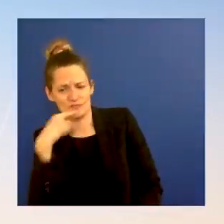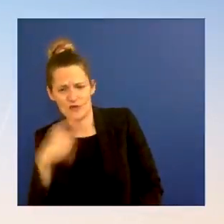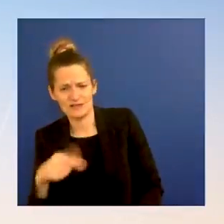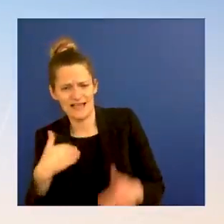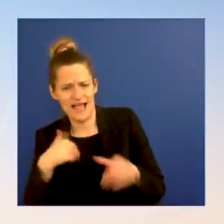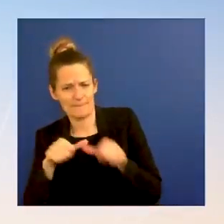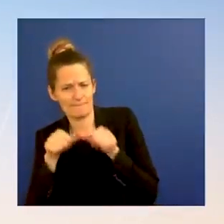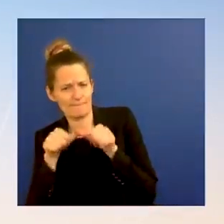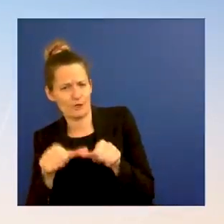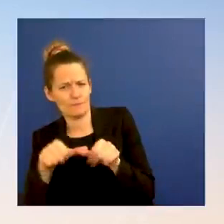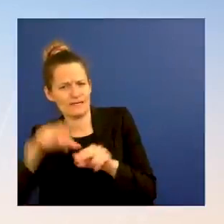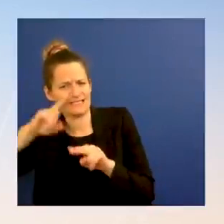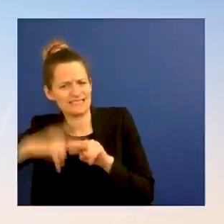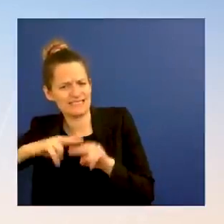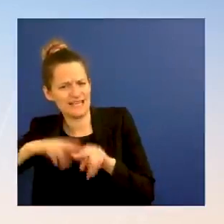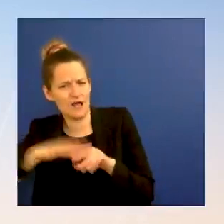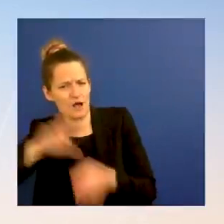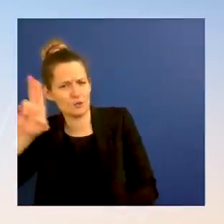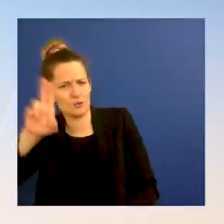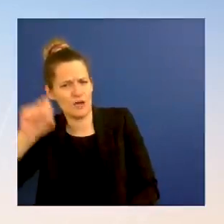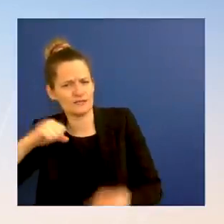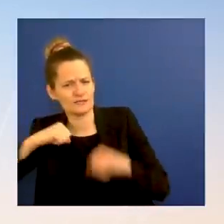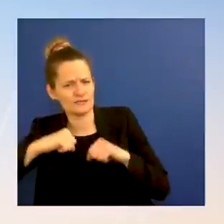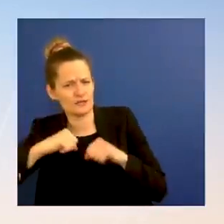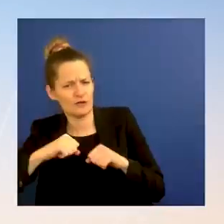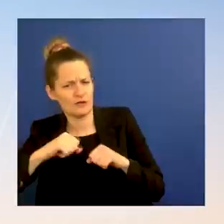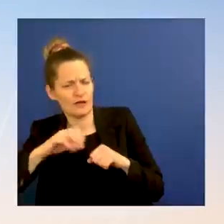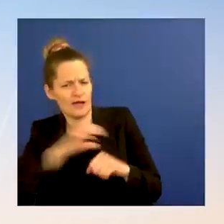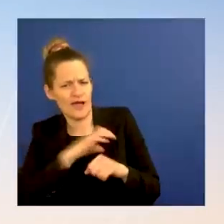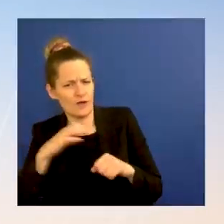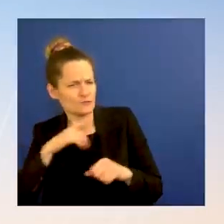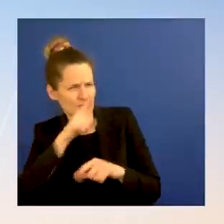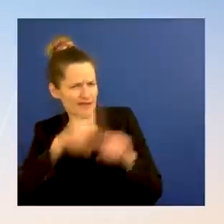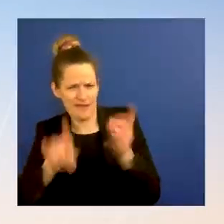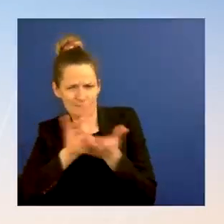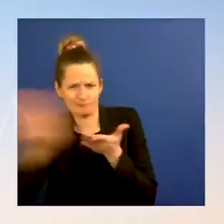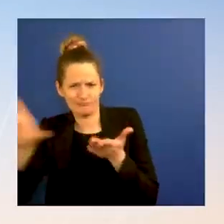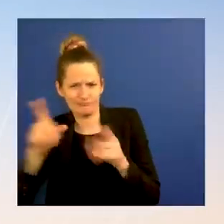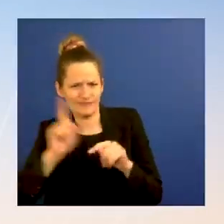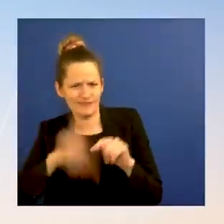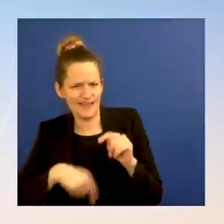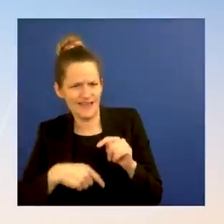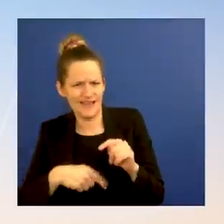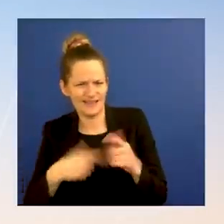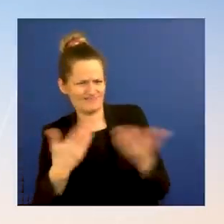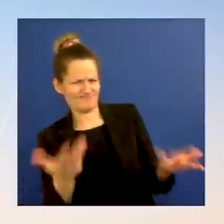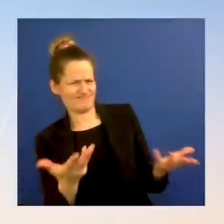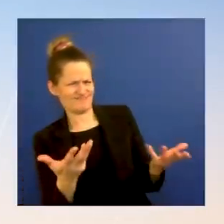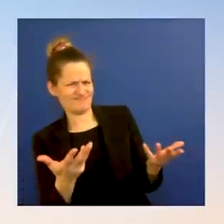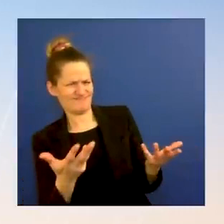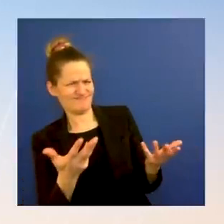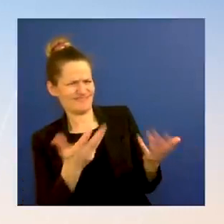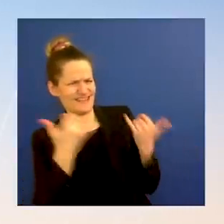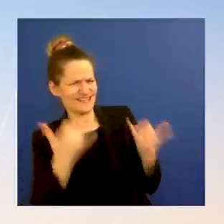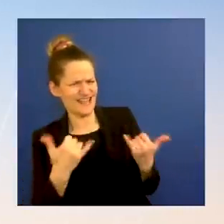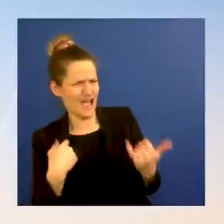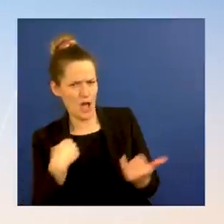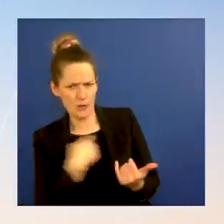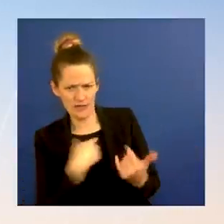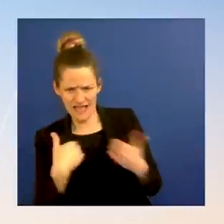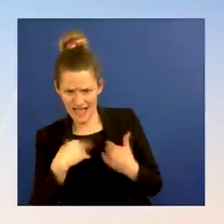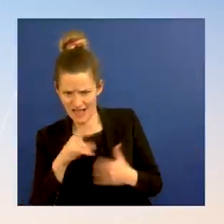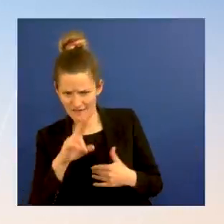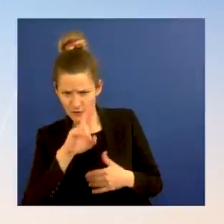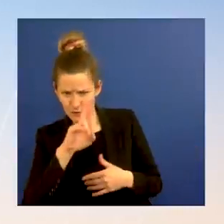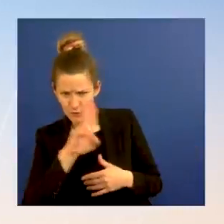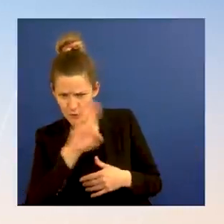potential that you have a member of the Security Council that's flagrantly undermining the charter? Is there anything that can be done, especially